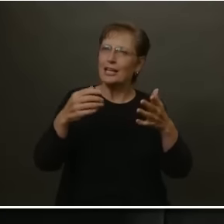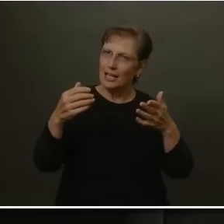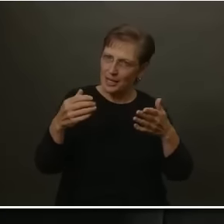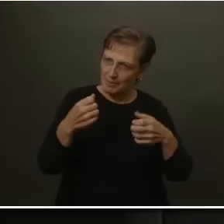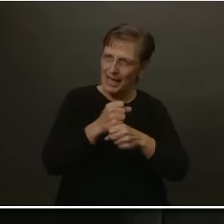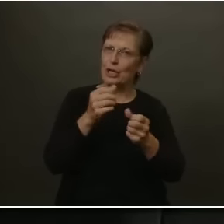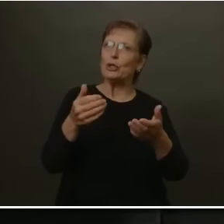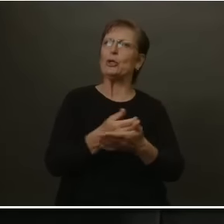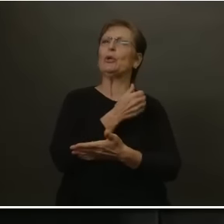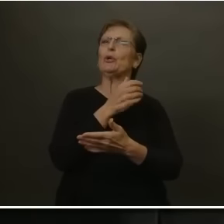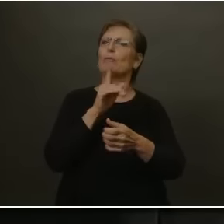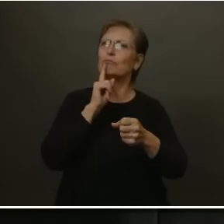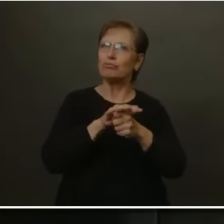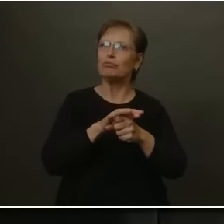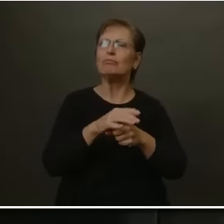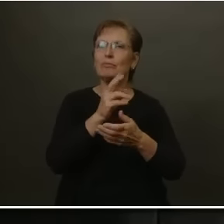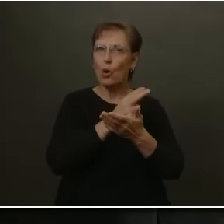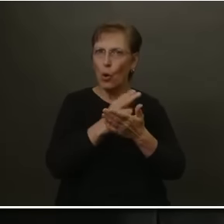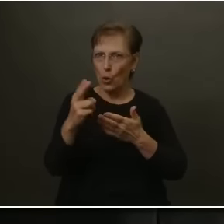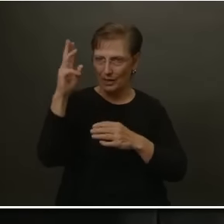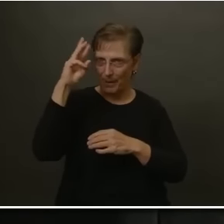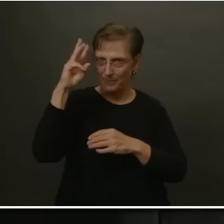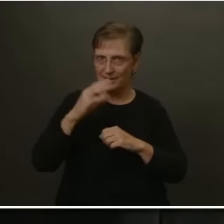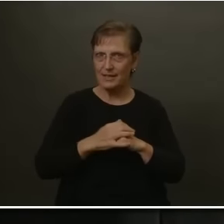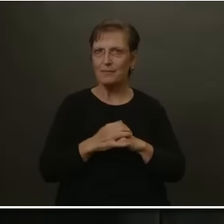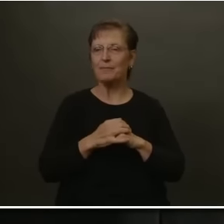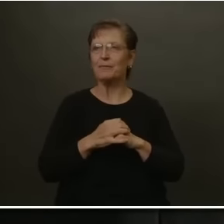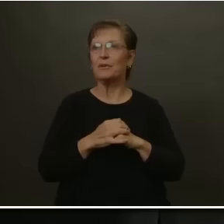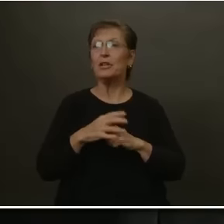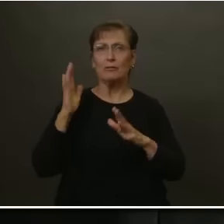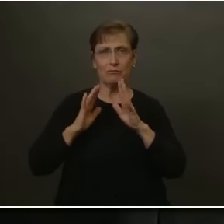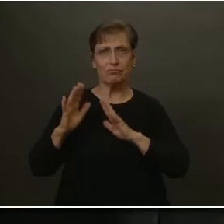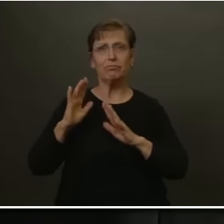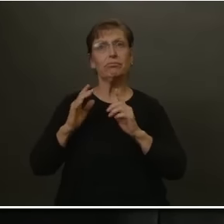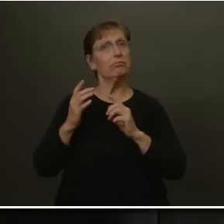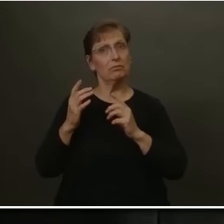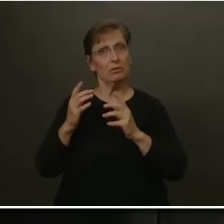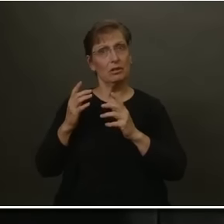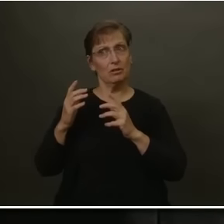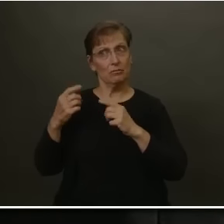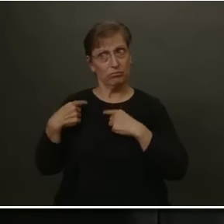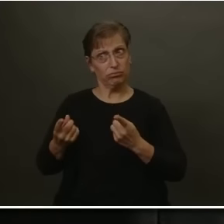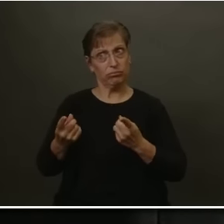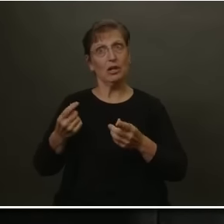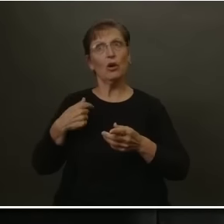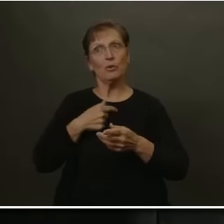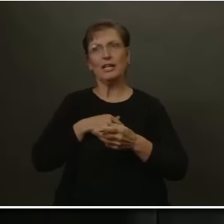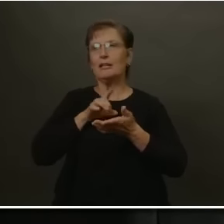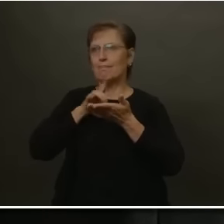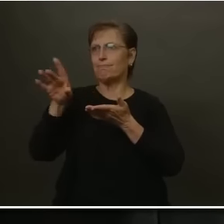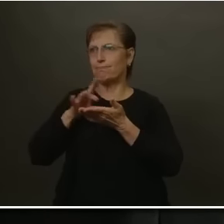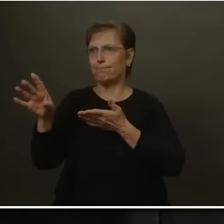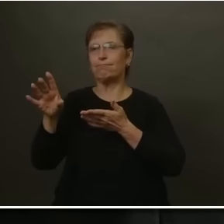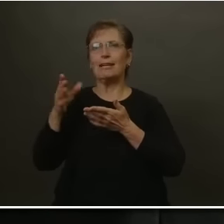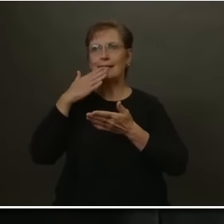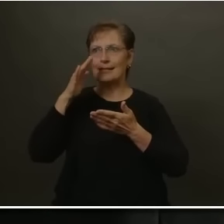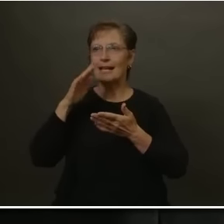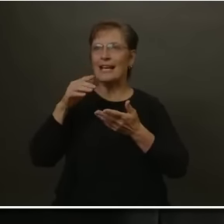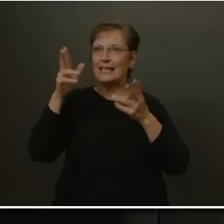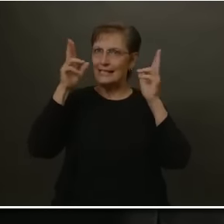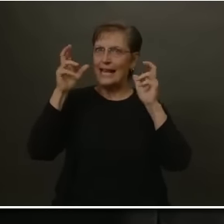and vows of holy baptism, by which we once renounced Satan and all his works and promised to